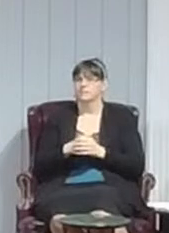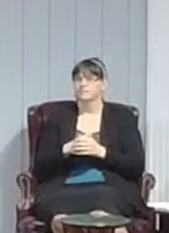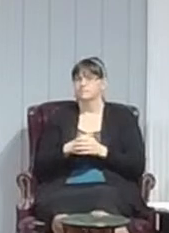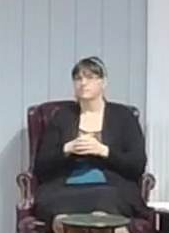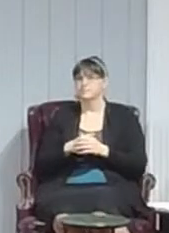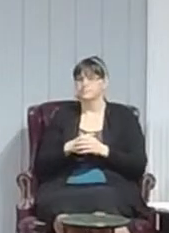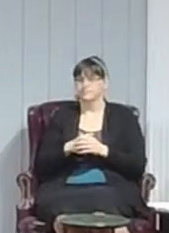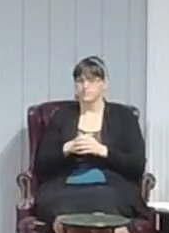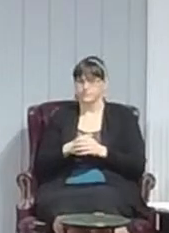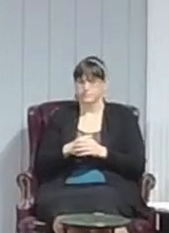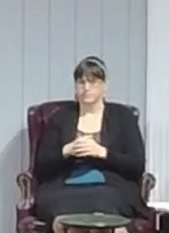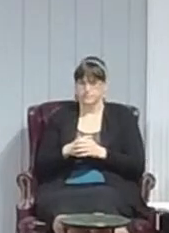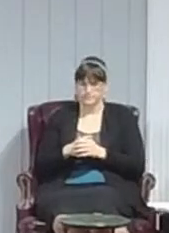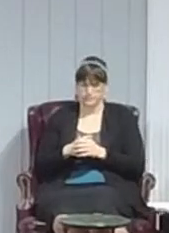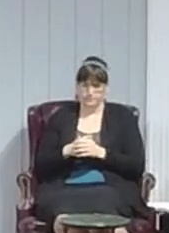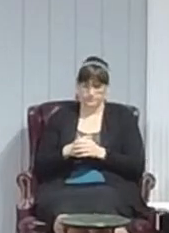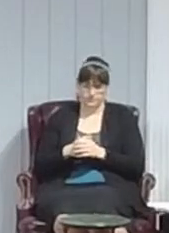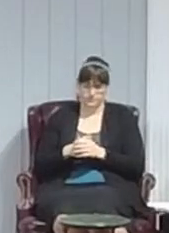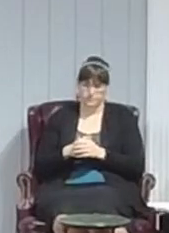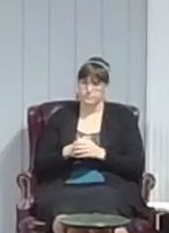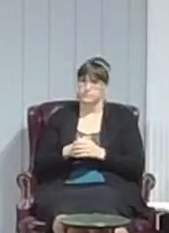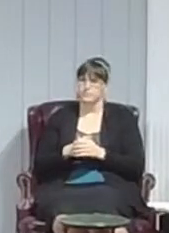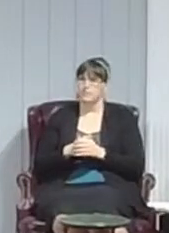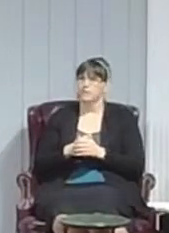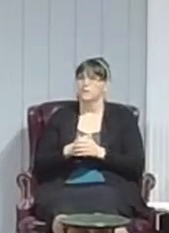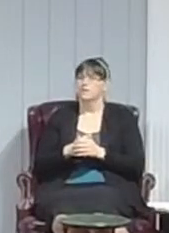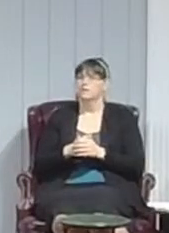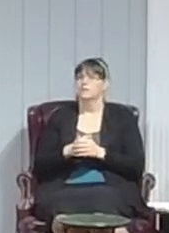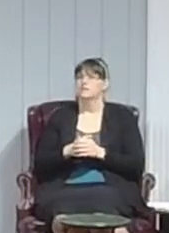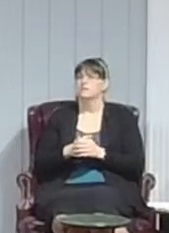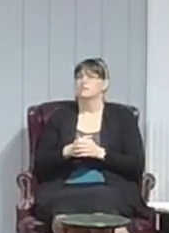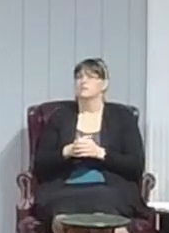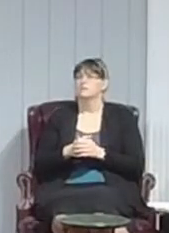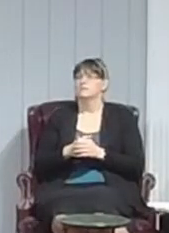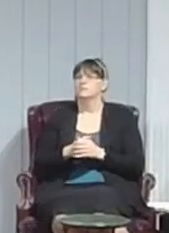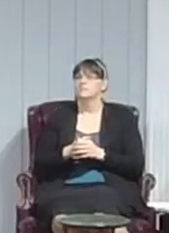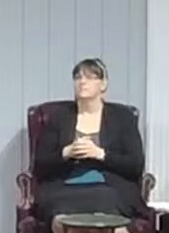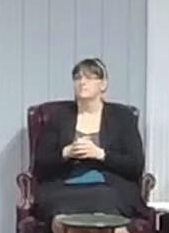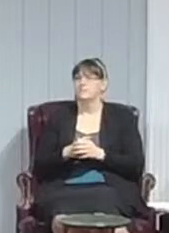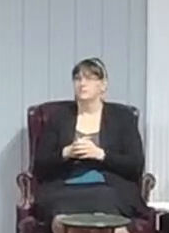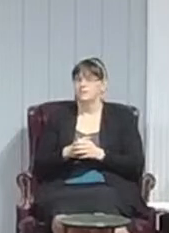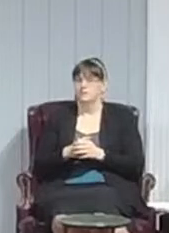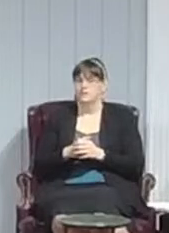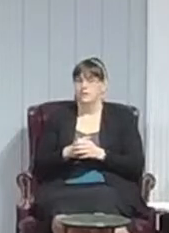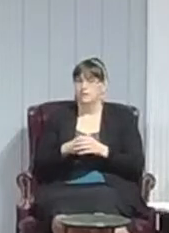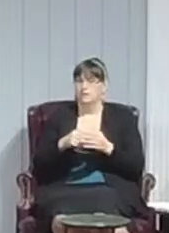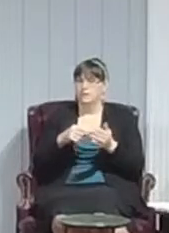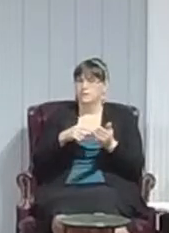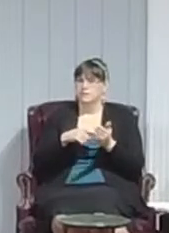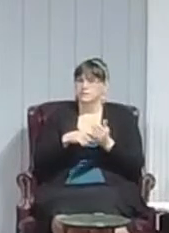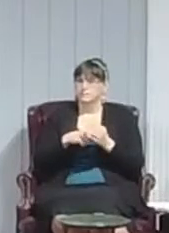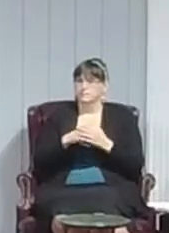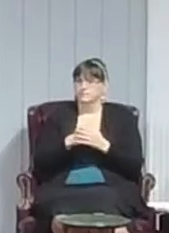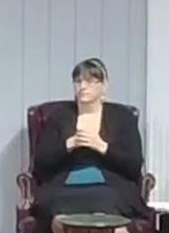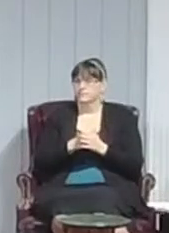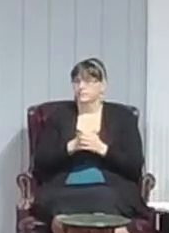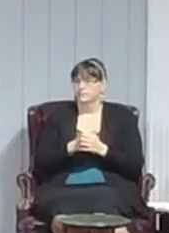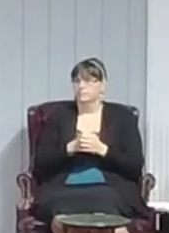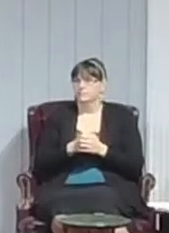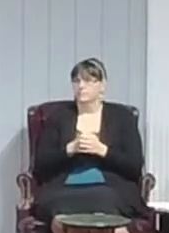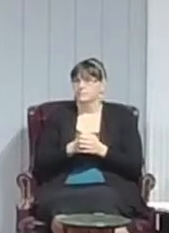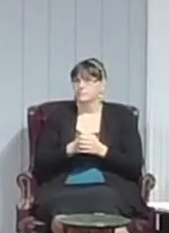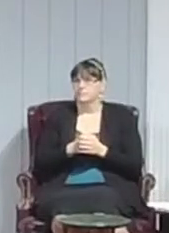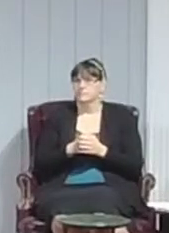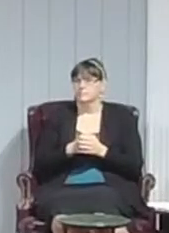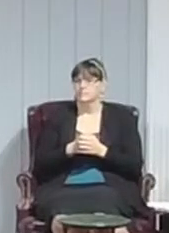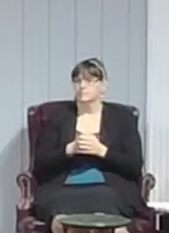know, if I was going to do it in order, this would have been real one of the first things I did. But I want to save it for last because it's just one of those things. Yeah, it's that thing I want to for you to